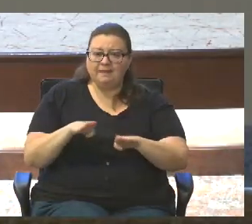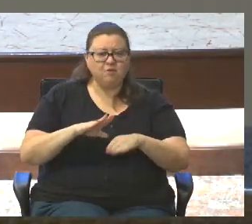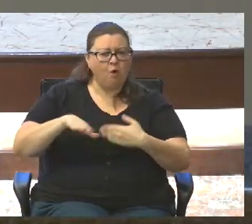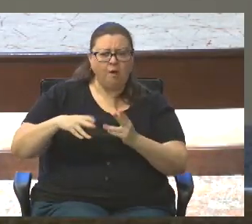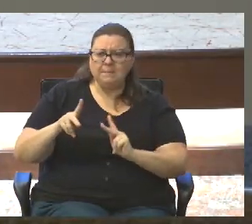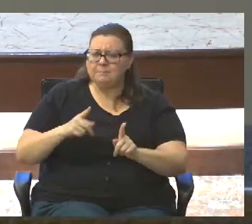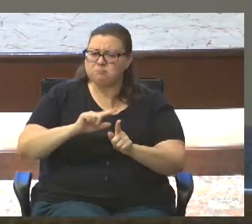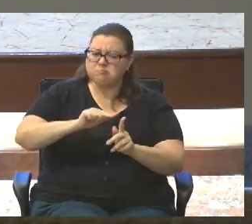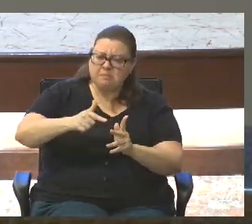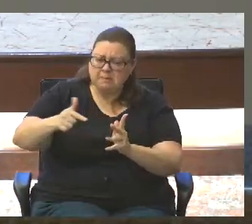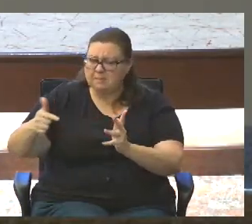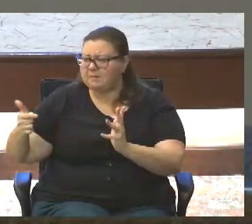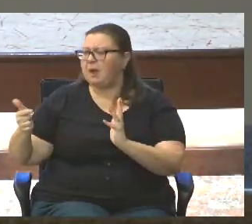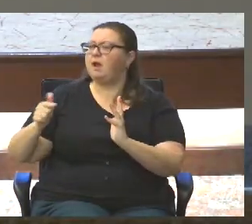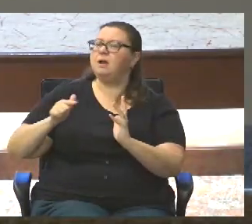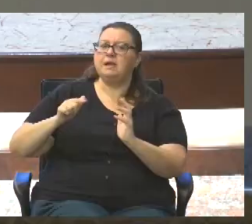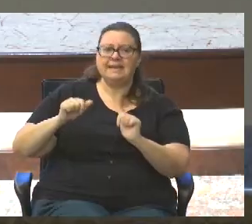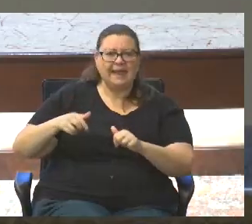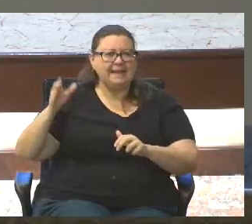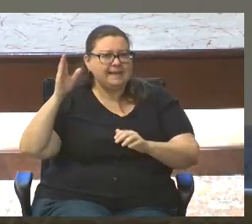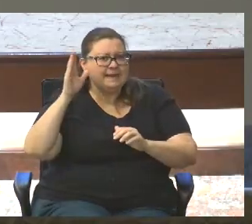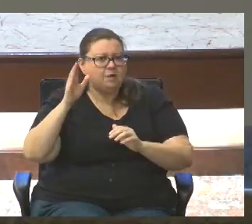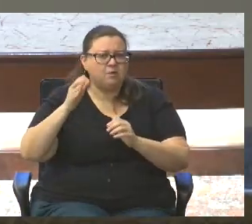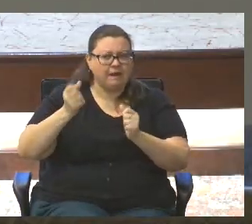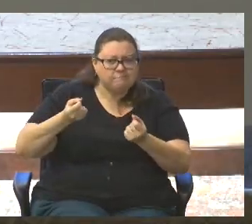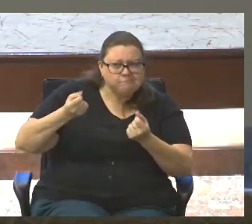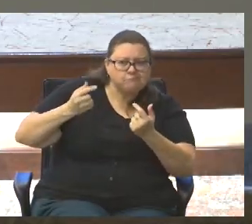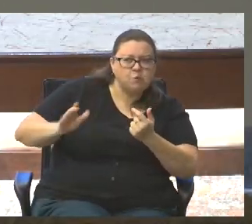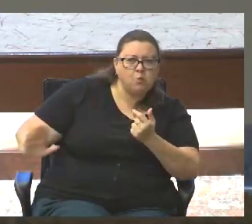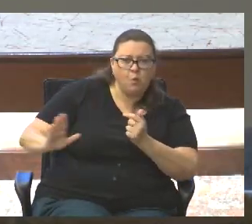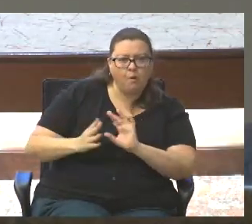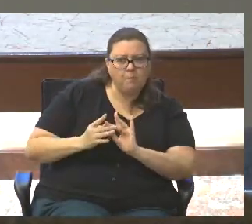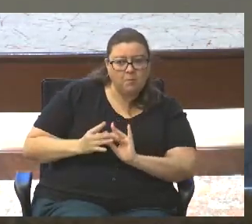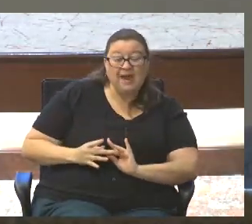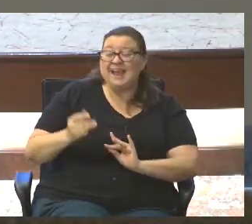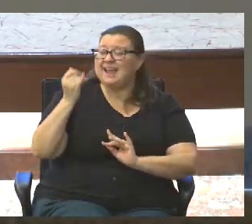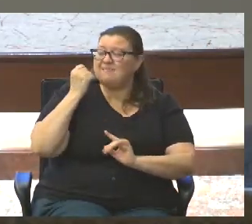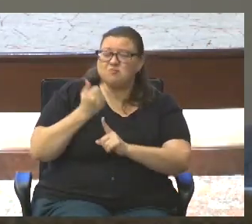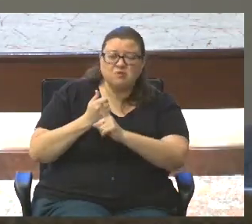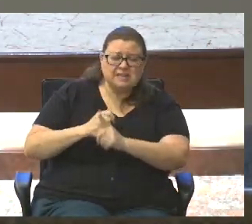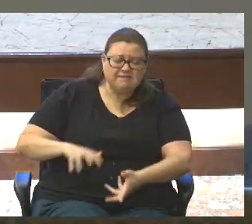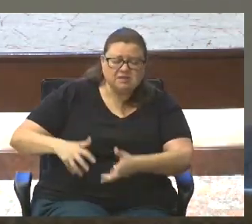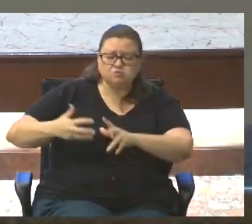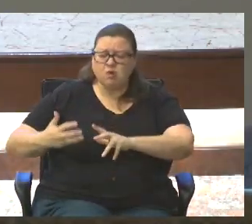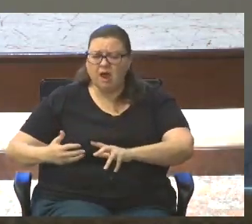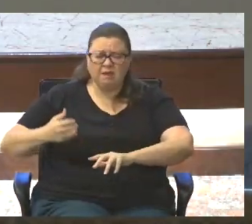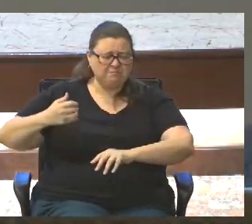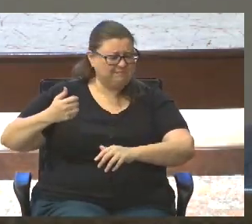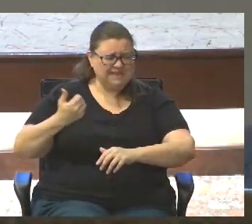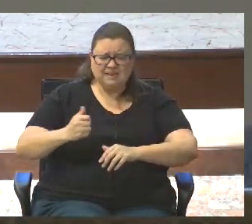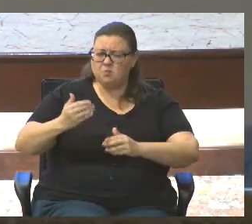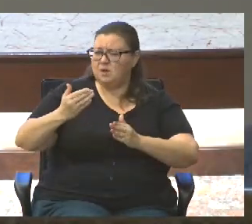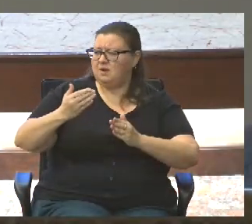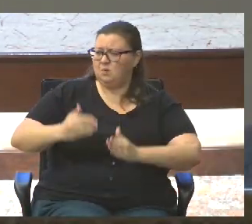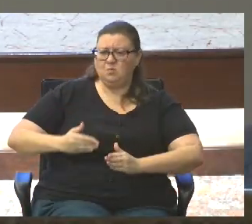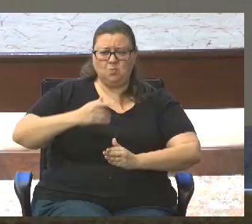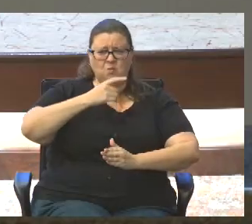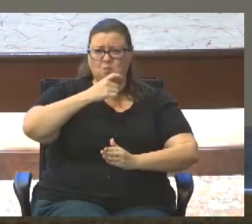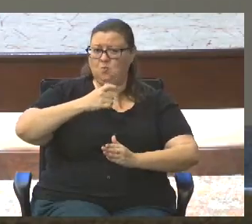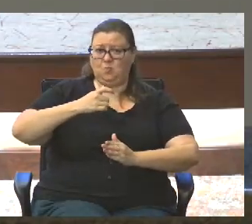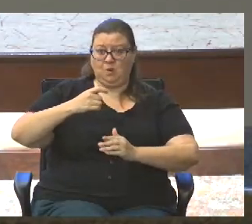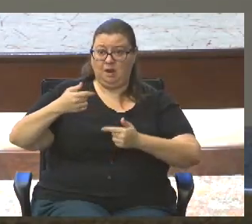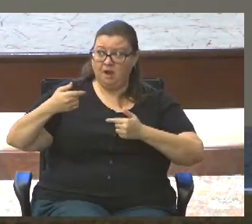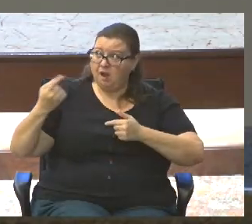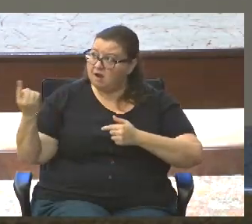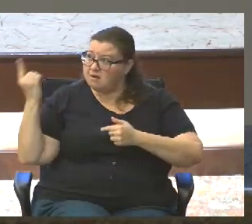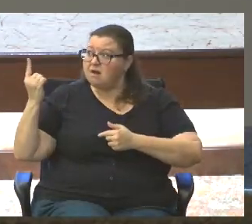and city business may be conducted. If so directed by me, the Sergeant at Arms shall remove from the council meeting any person who, while addressing the city council